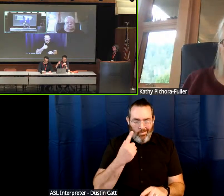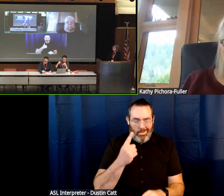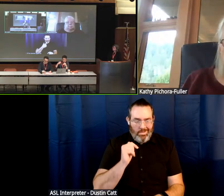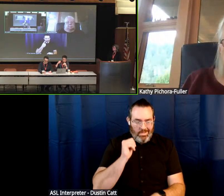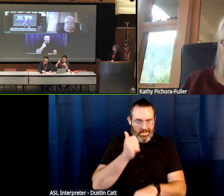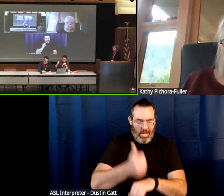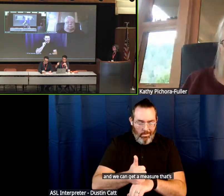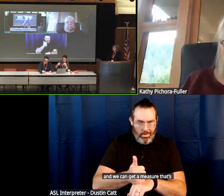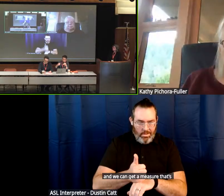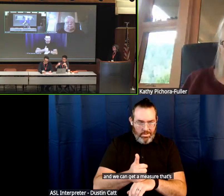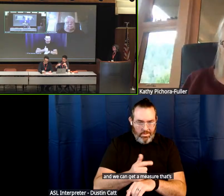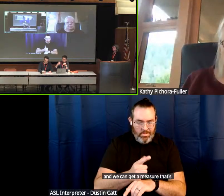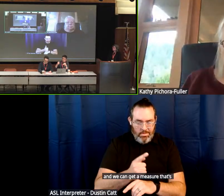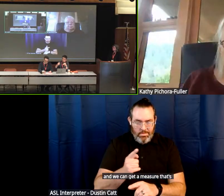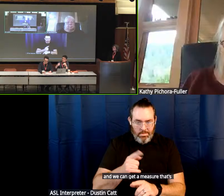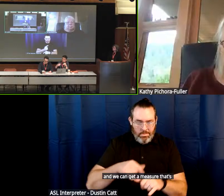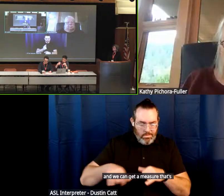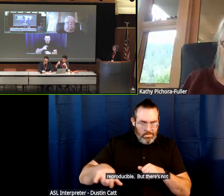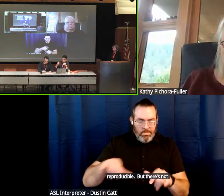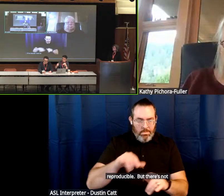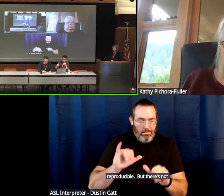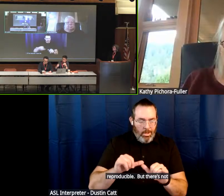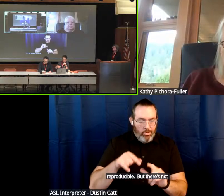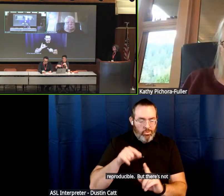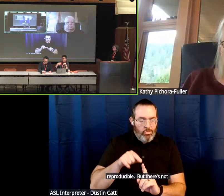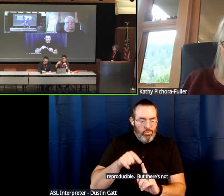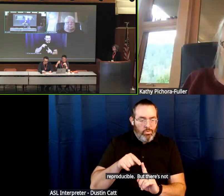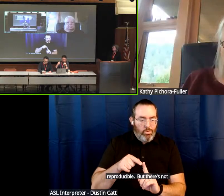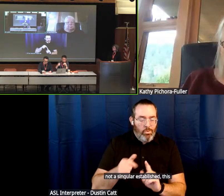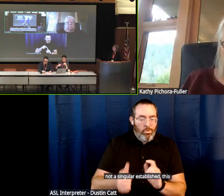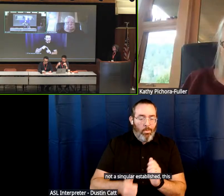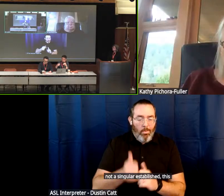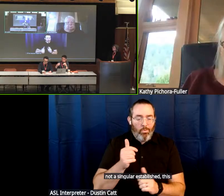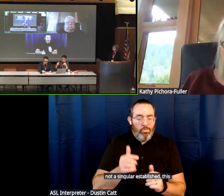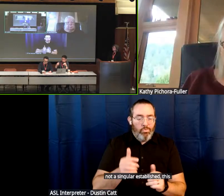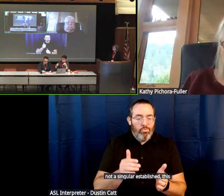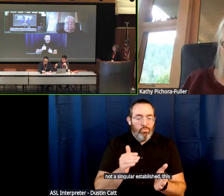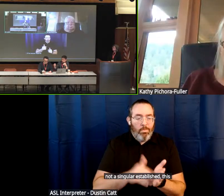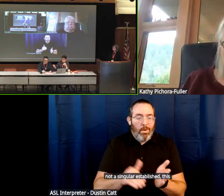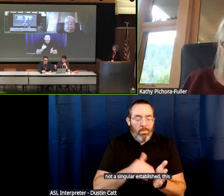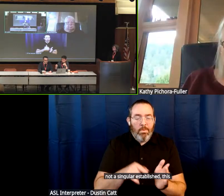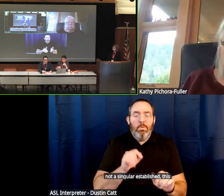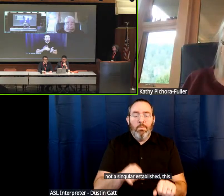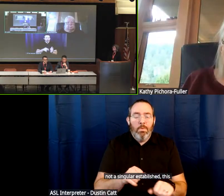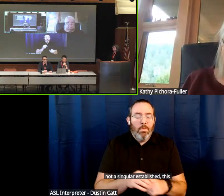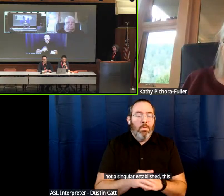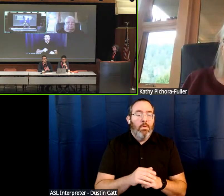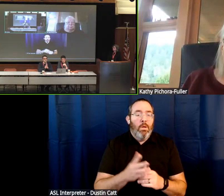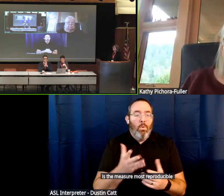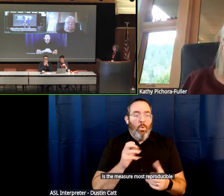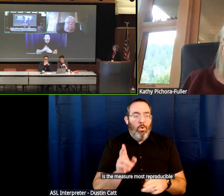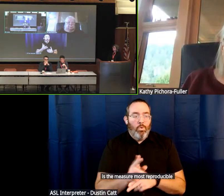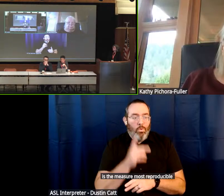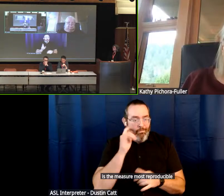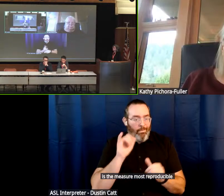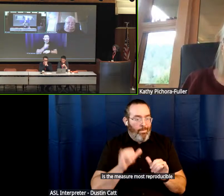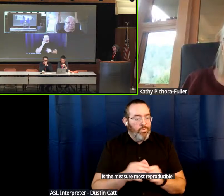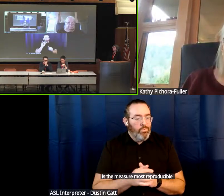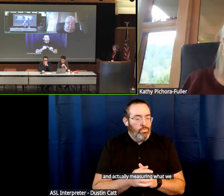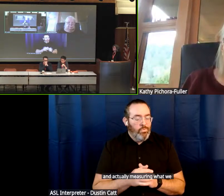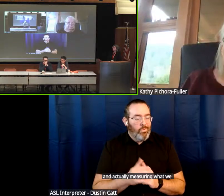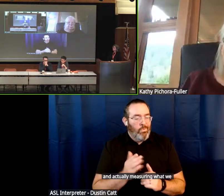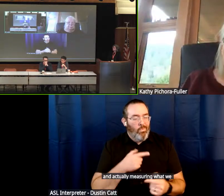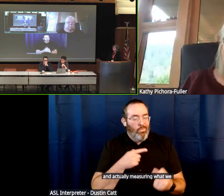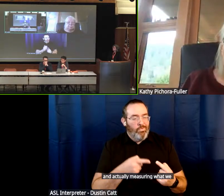established, this is the measure that actually is the most reproducible and is actually measuring what we want to measure. So we struggle with that for